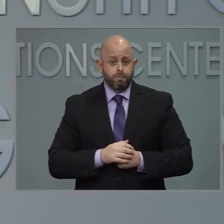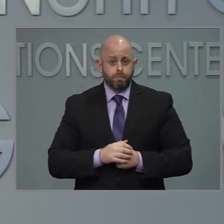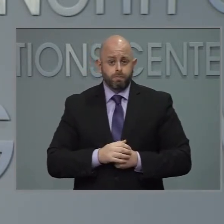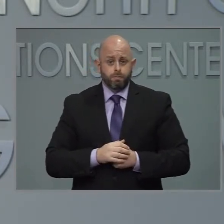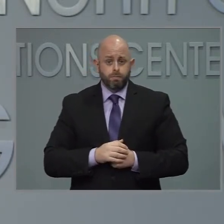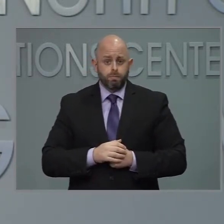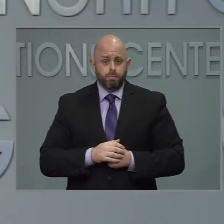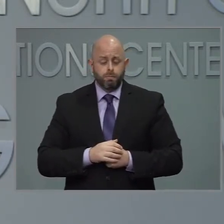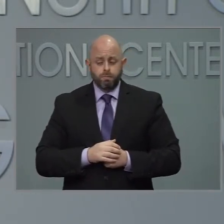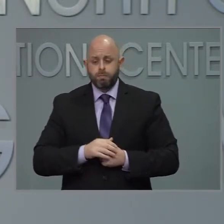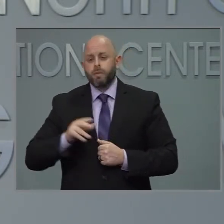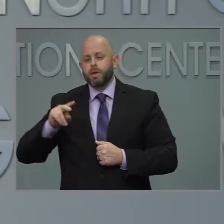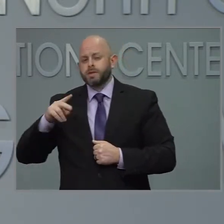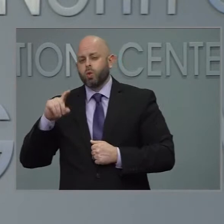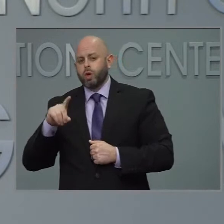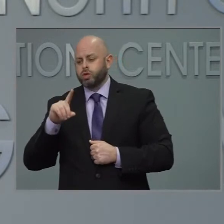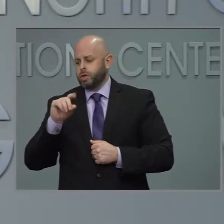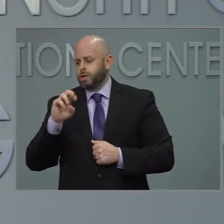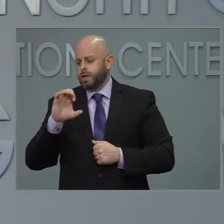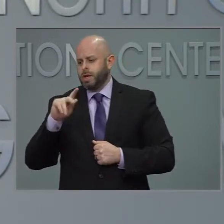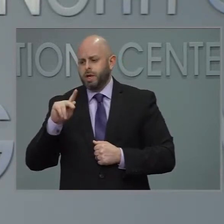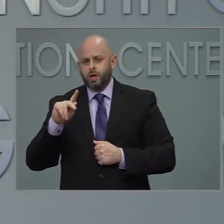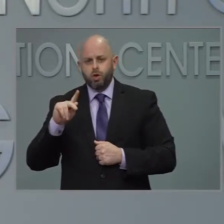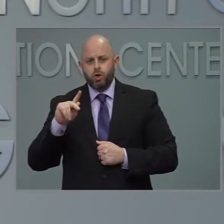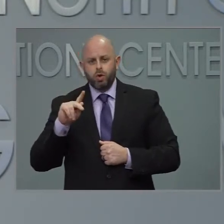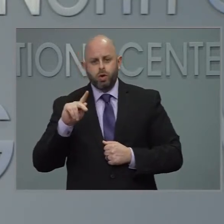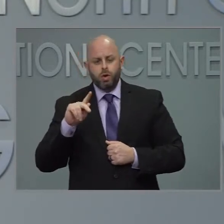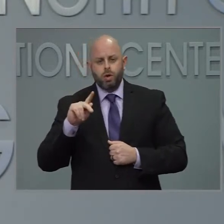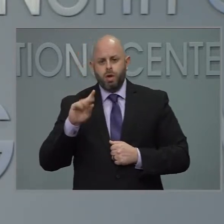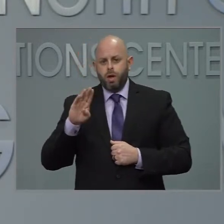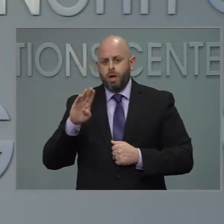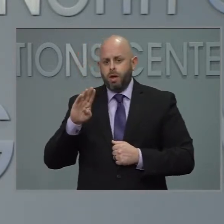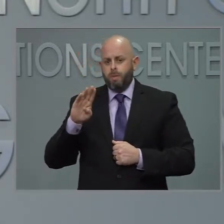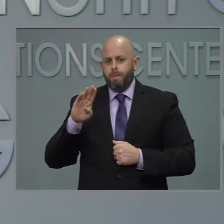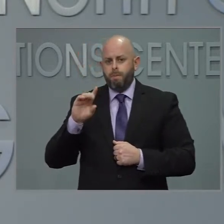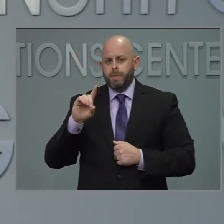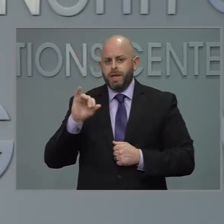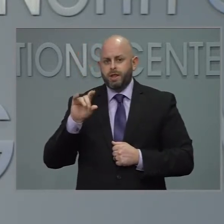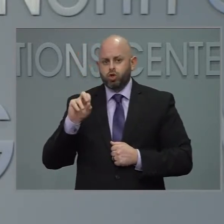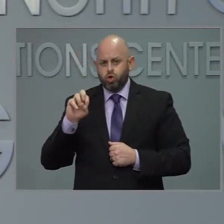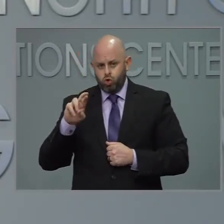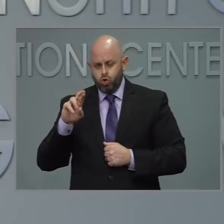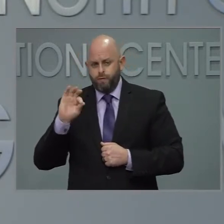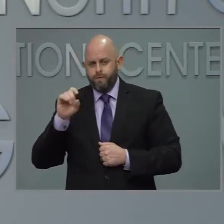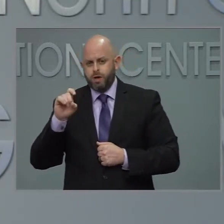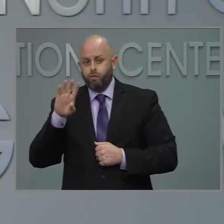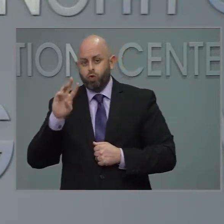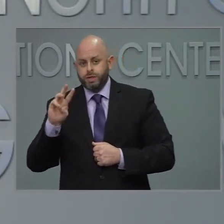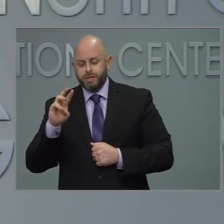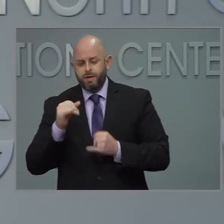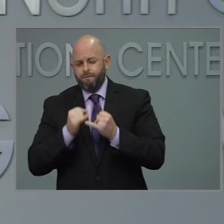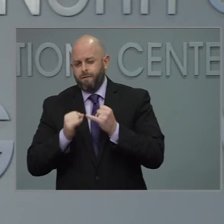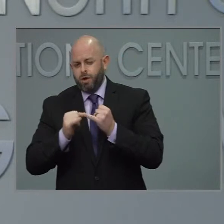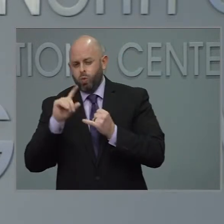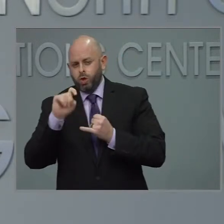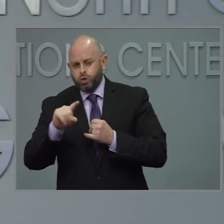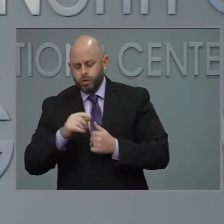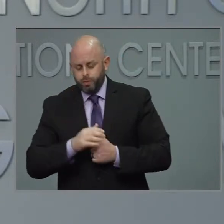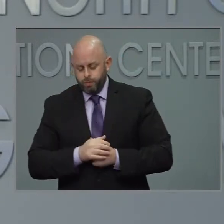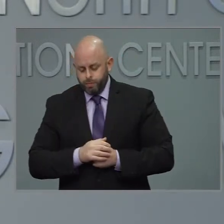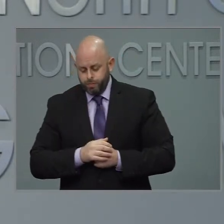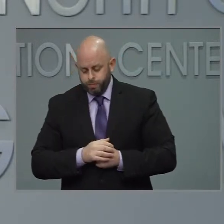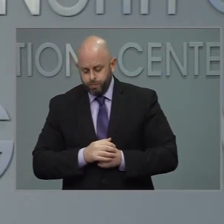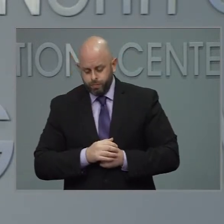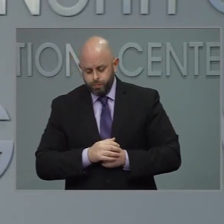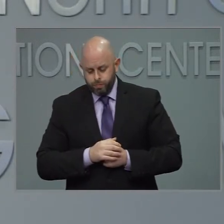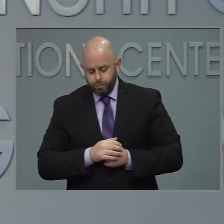We have a follow-up, Derek Dellinger, Fox 46, for our final question. Yes. There is a perception of a lot of the COVID response